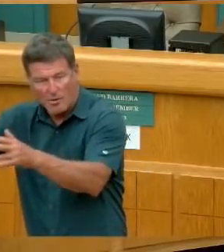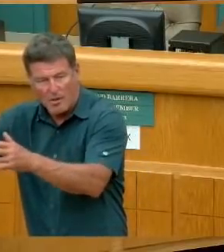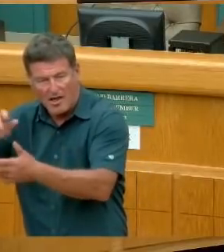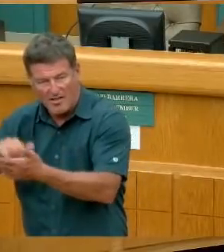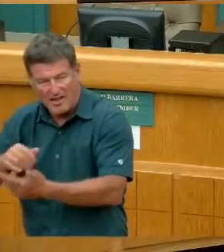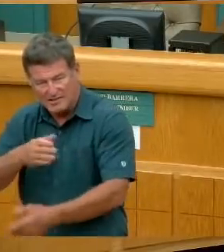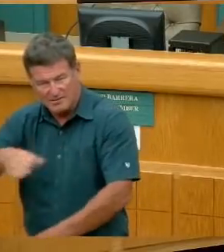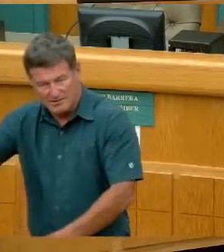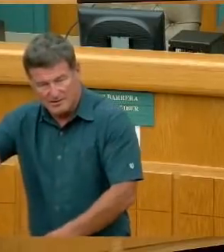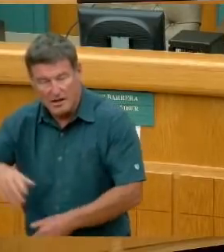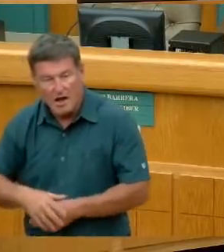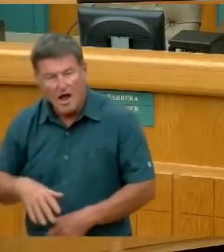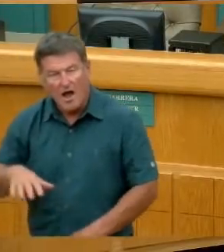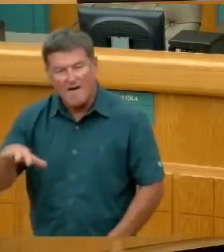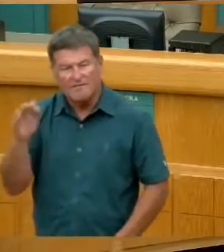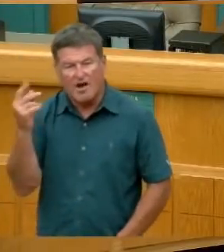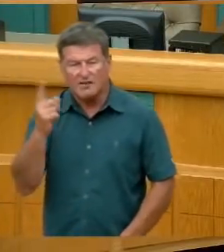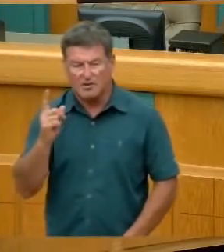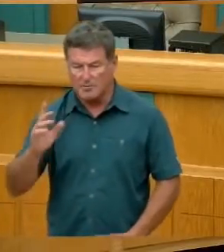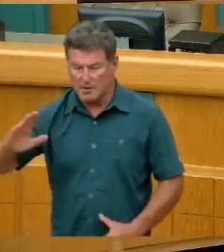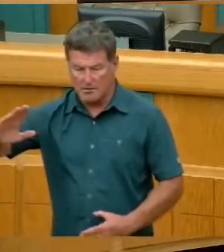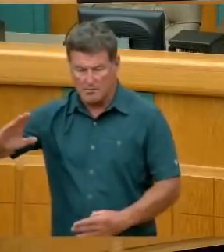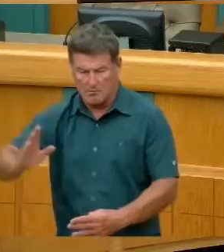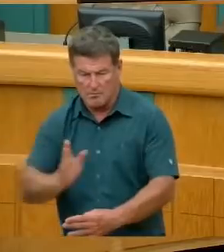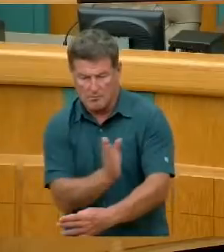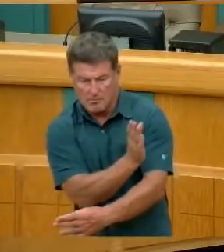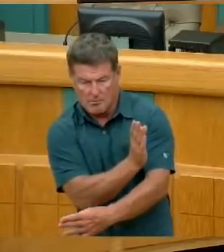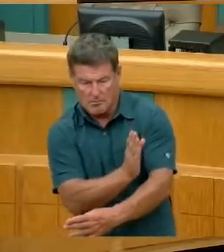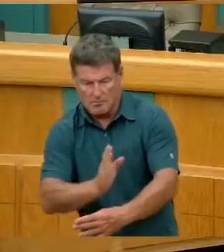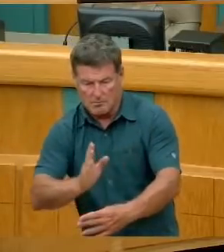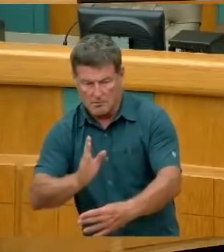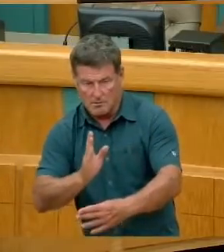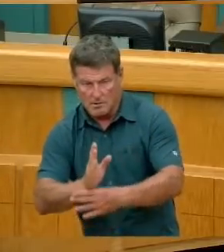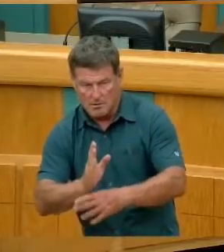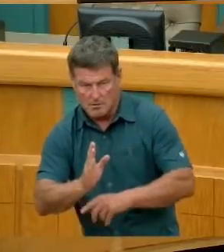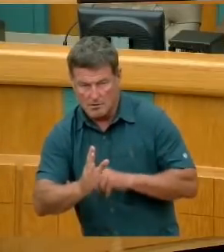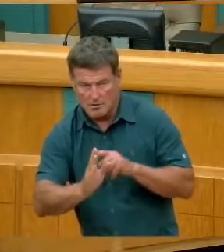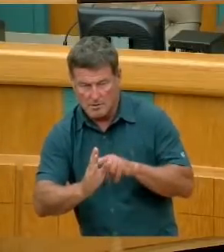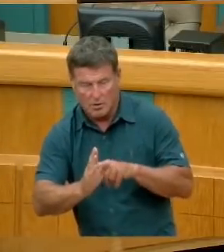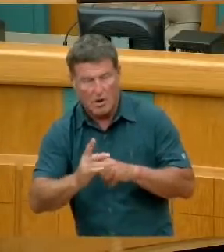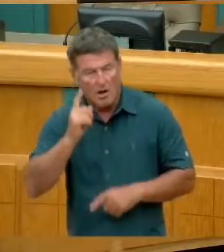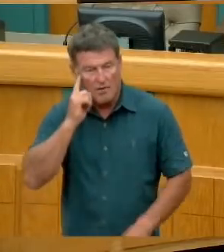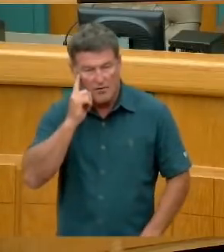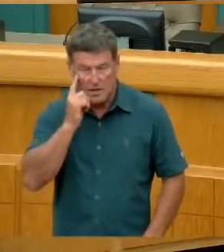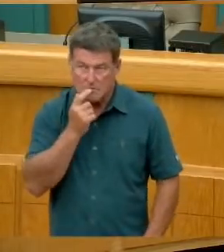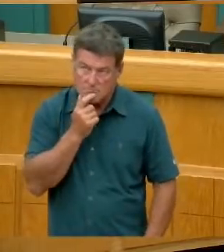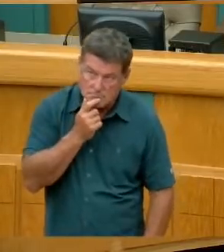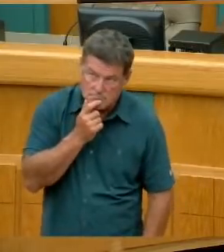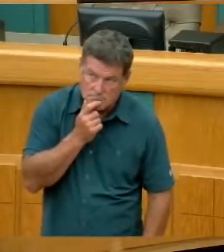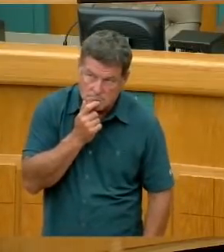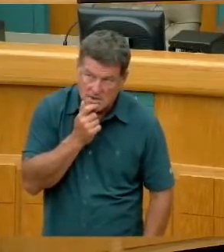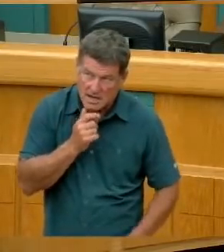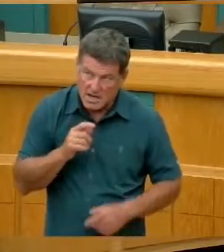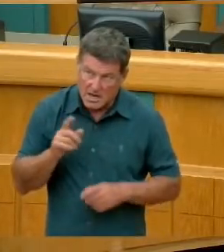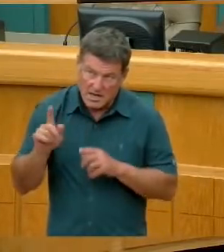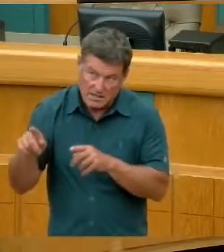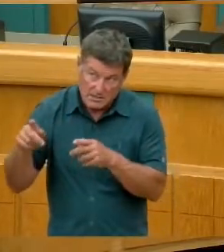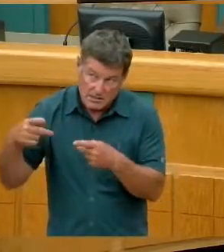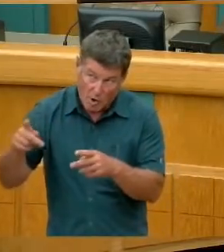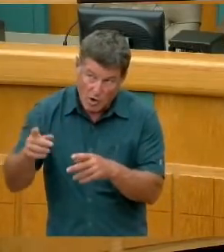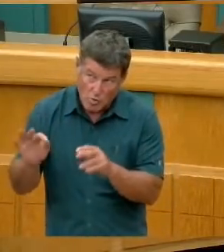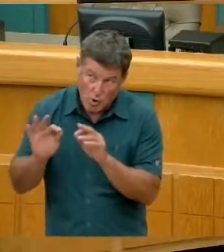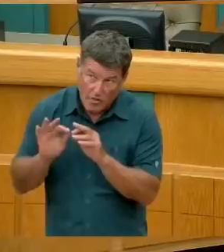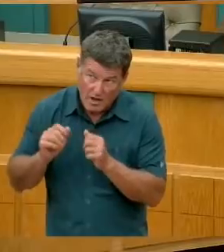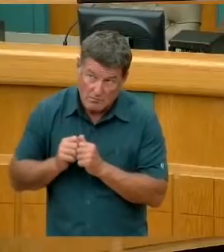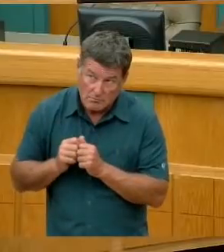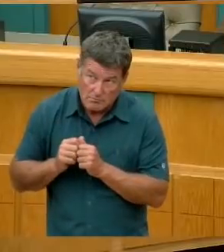in between that works best for you. Think carefully about what you decide. How important is this to me, and is